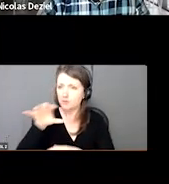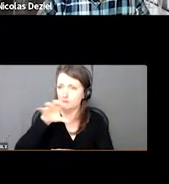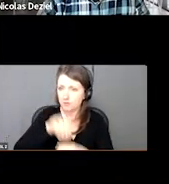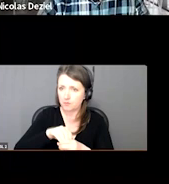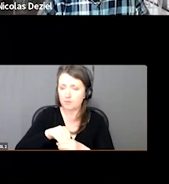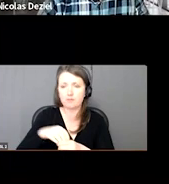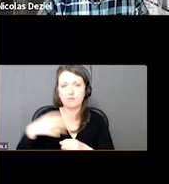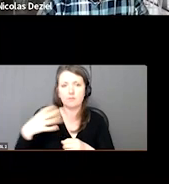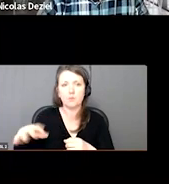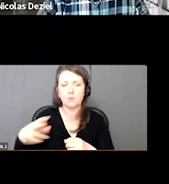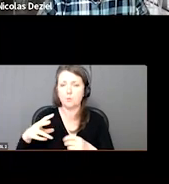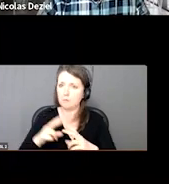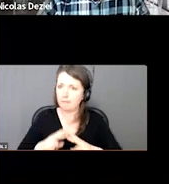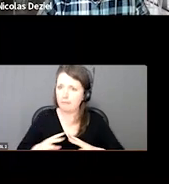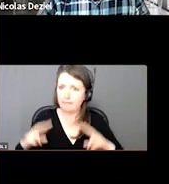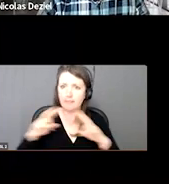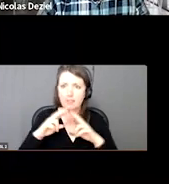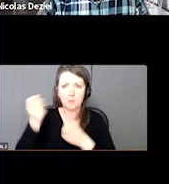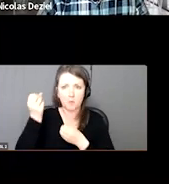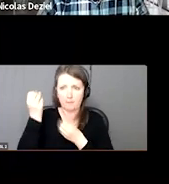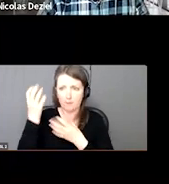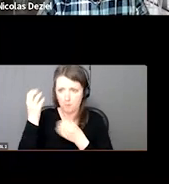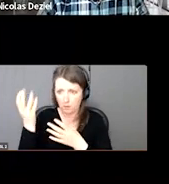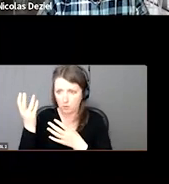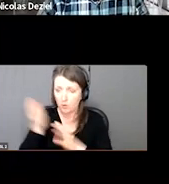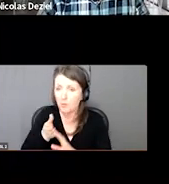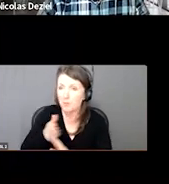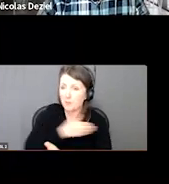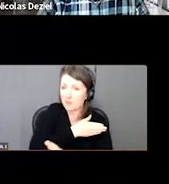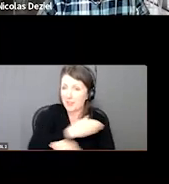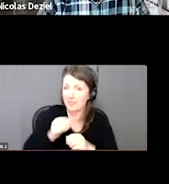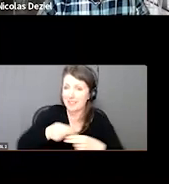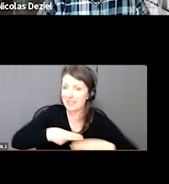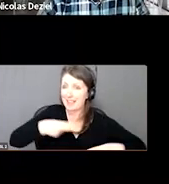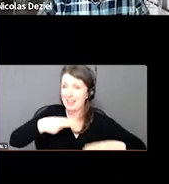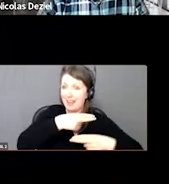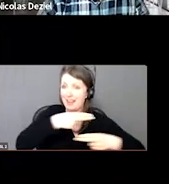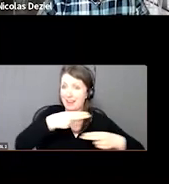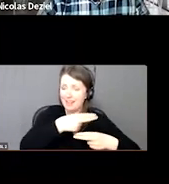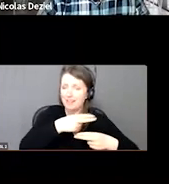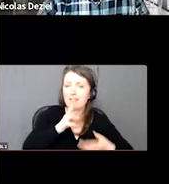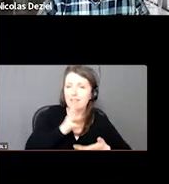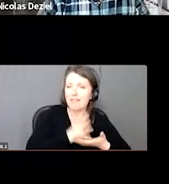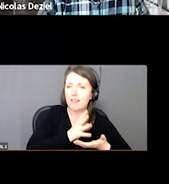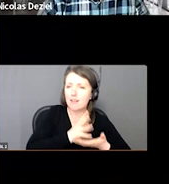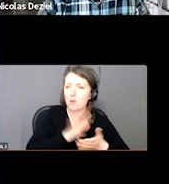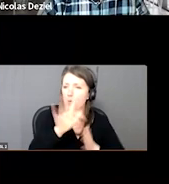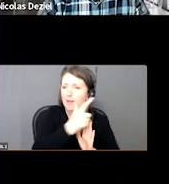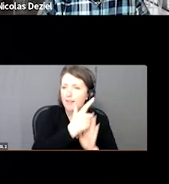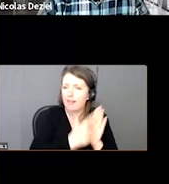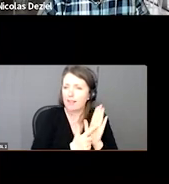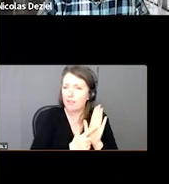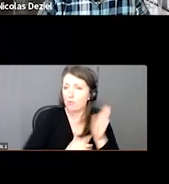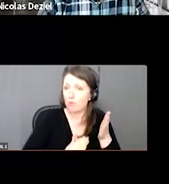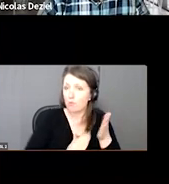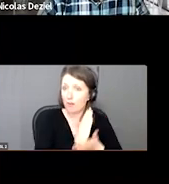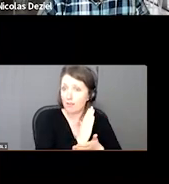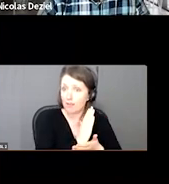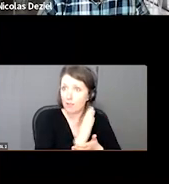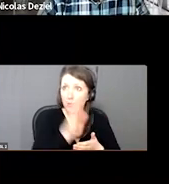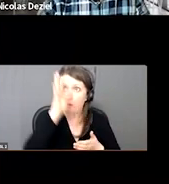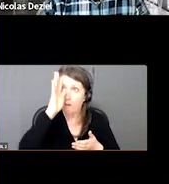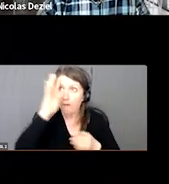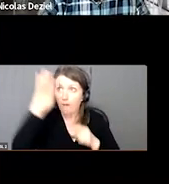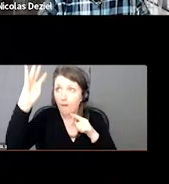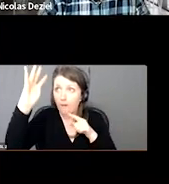slide was about the actual exclusive legal rights to which you can protect your innovation. So